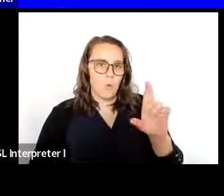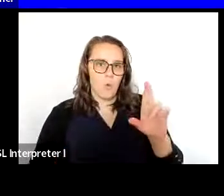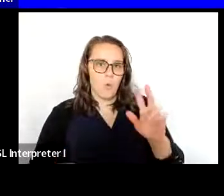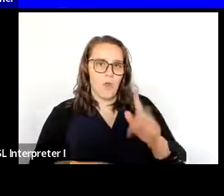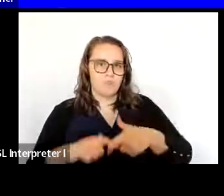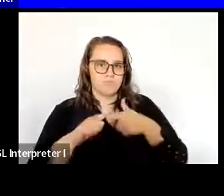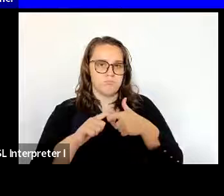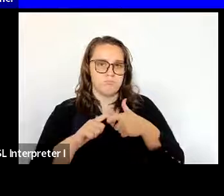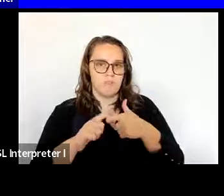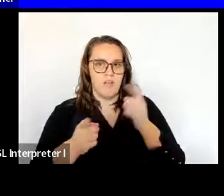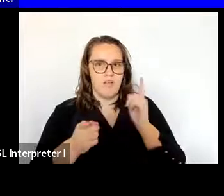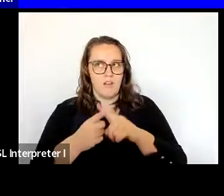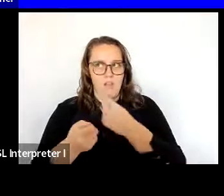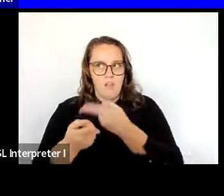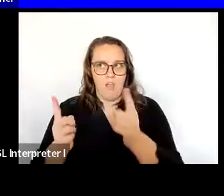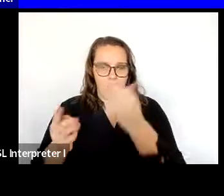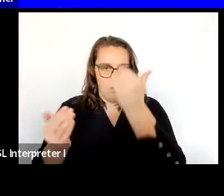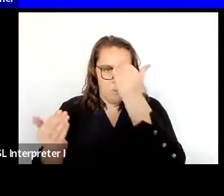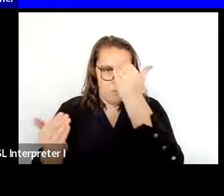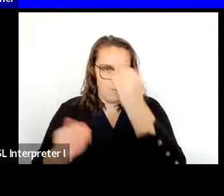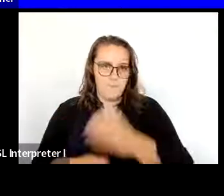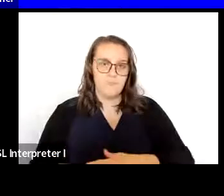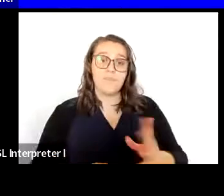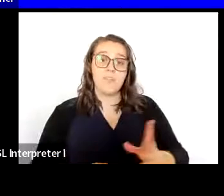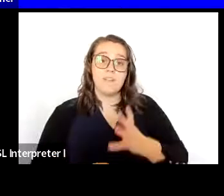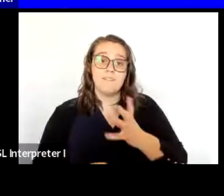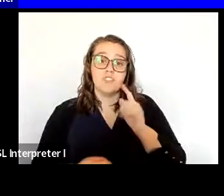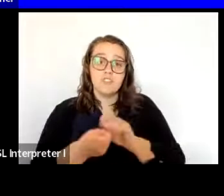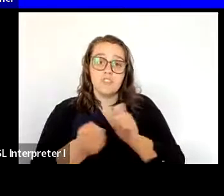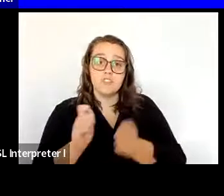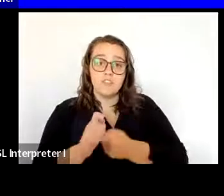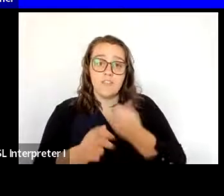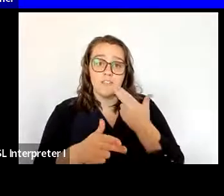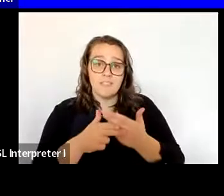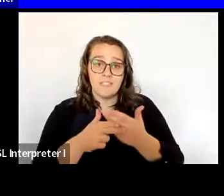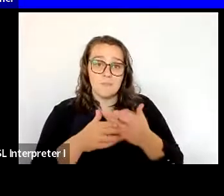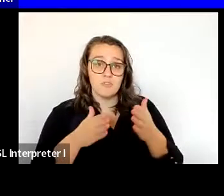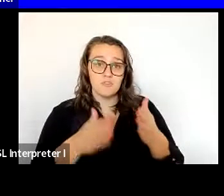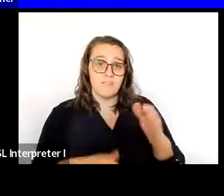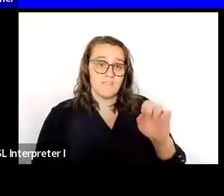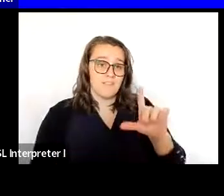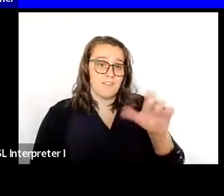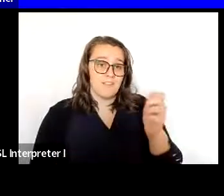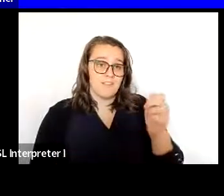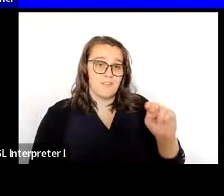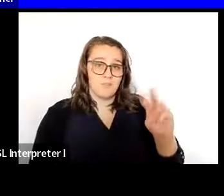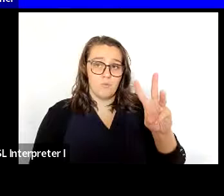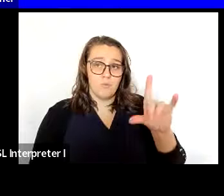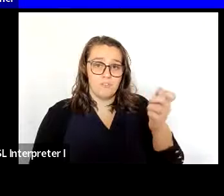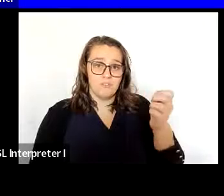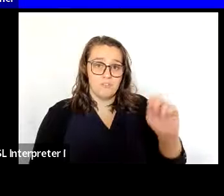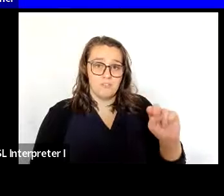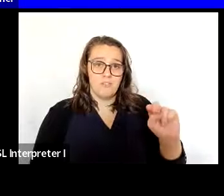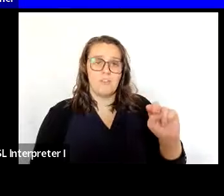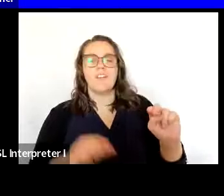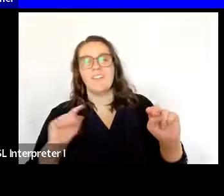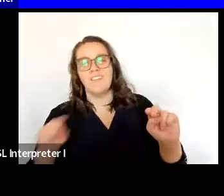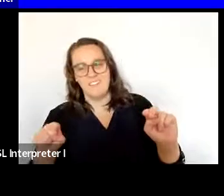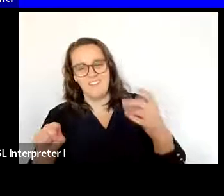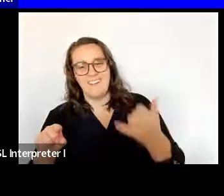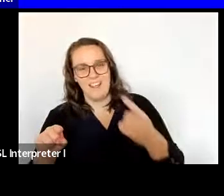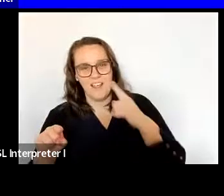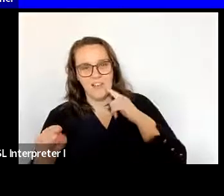Officially redesignating the Ellen Wilson Place Southeast as Navy Place Southeast is a fitting tribute to the history of the